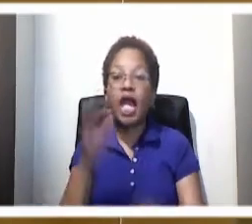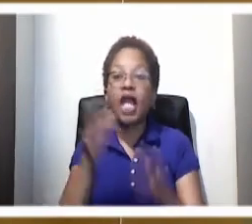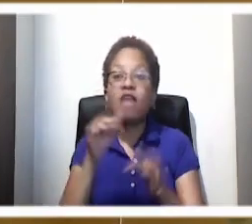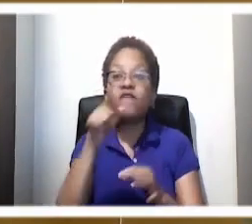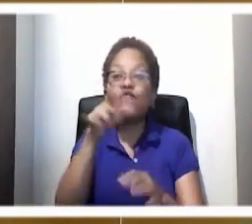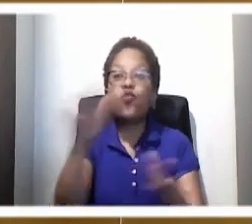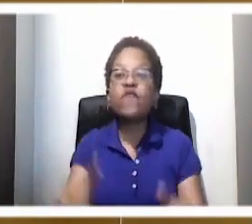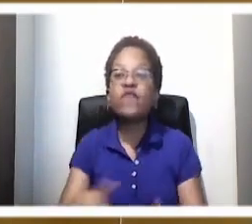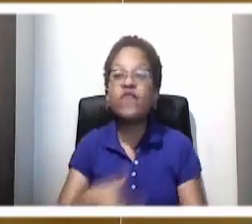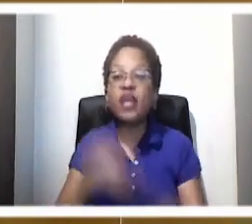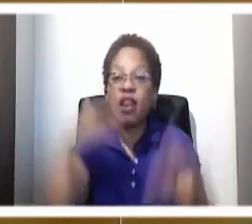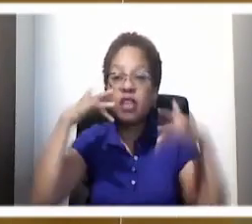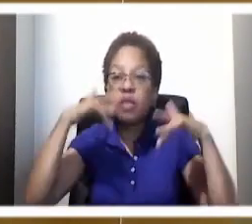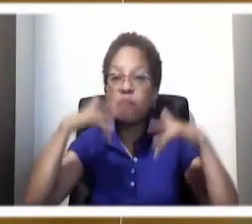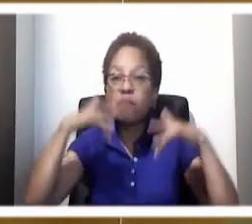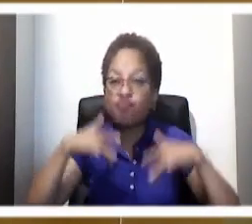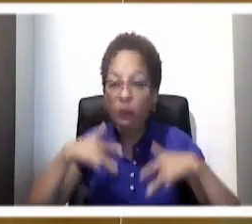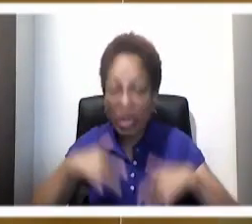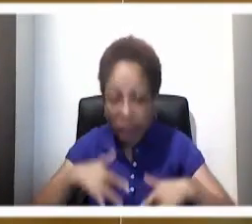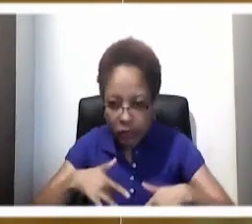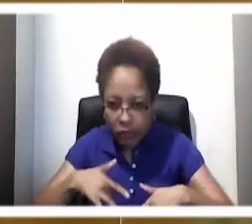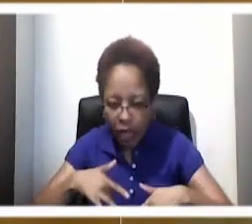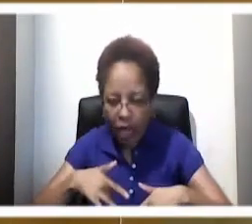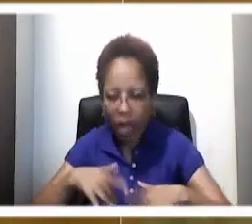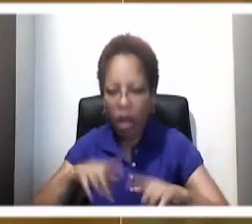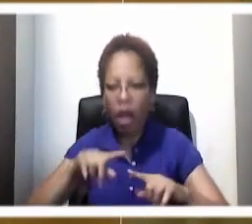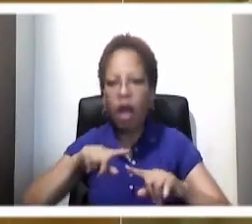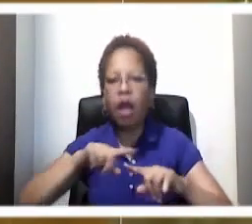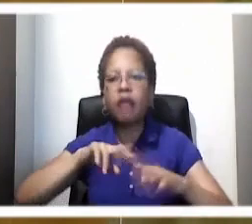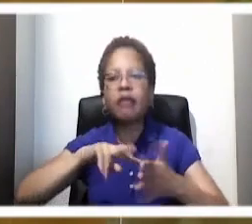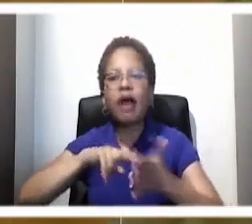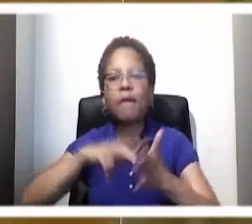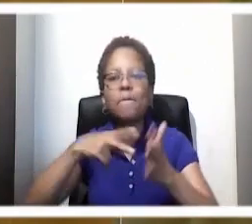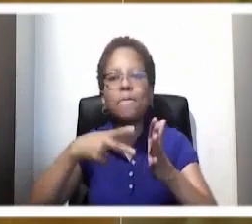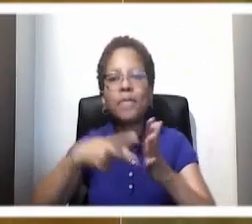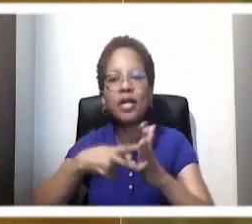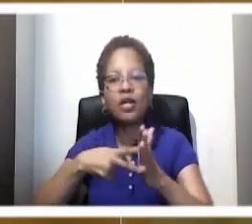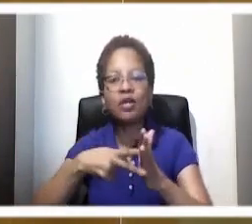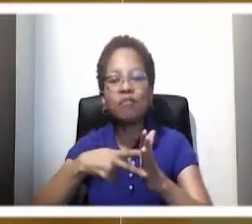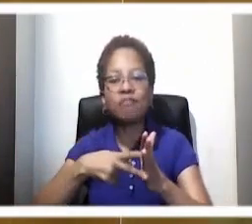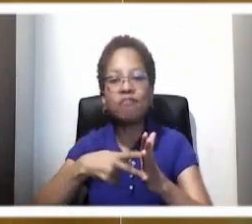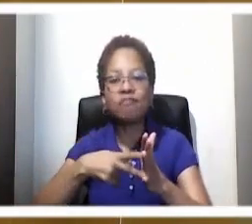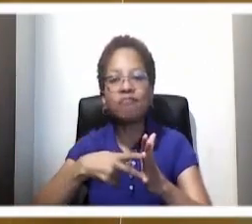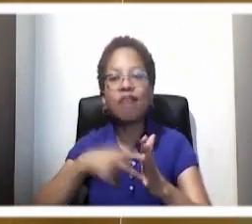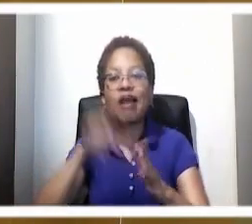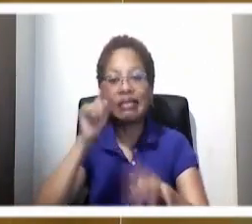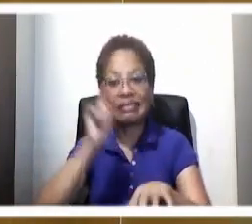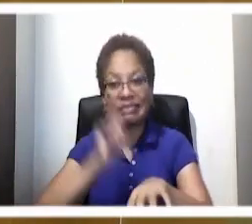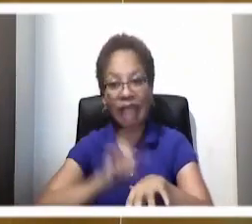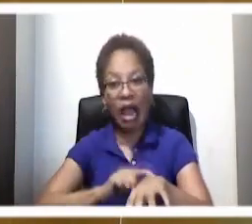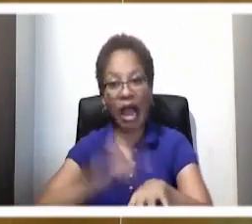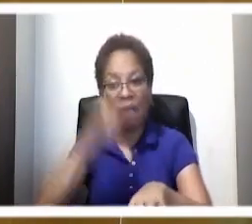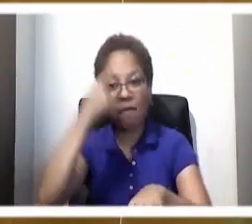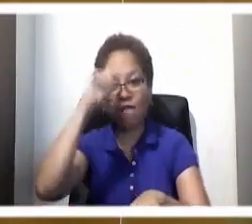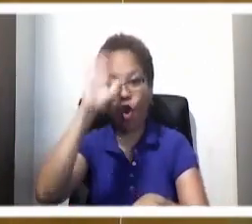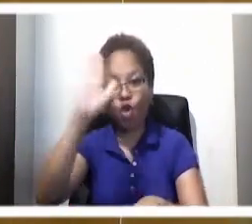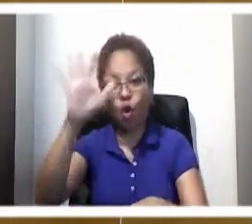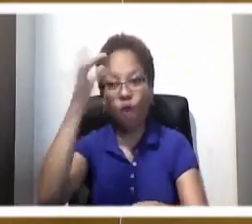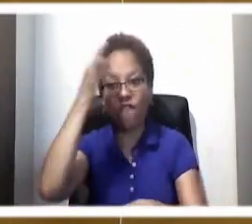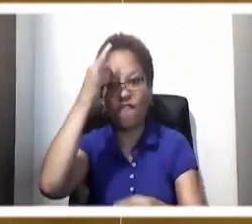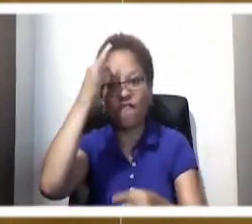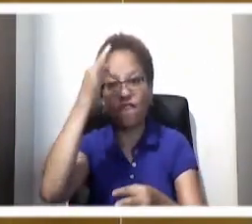Are moments of faith. To put our trust in believing that the seed of faith planted